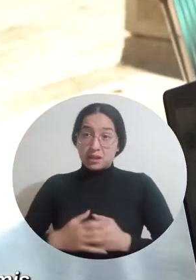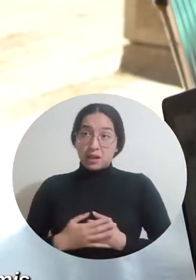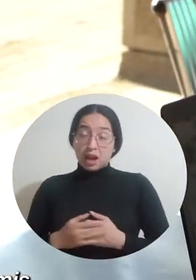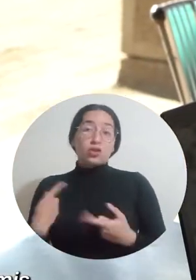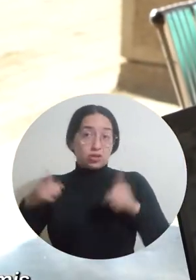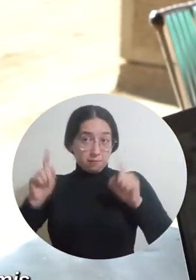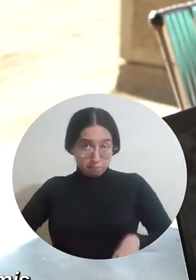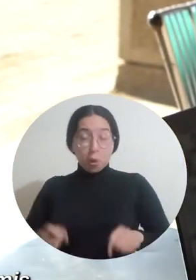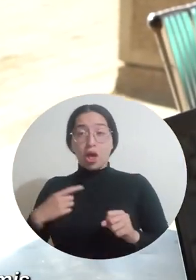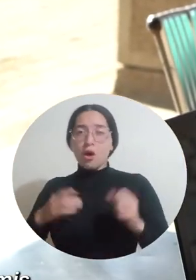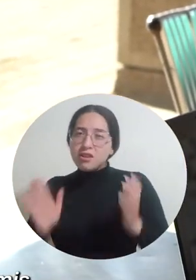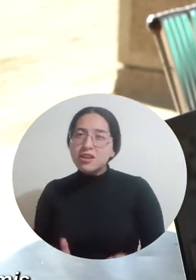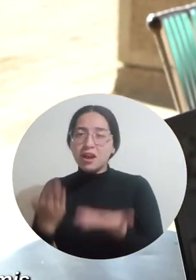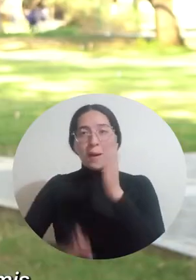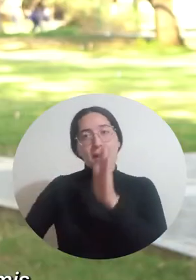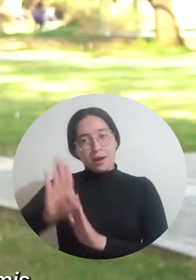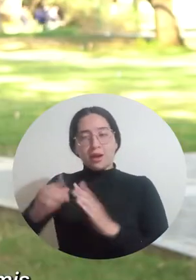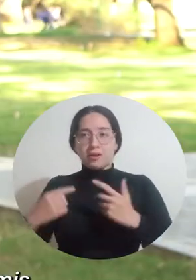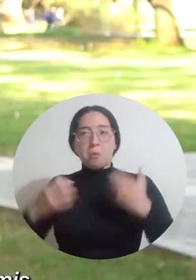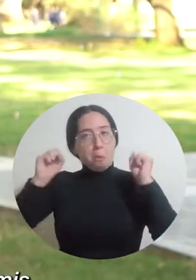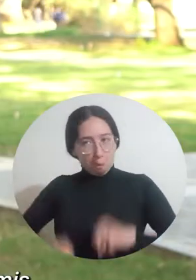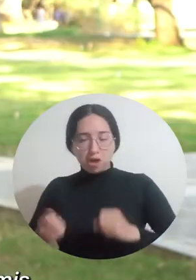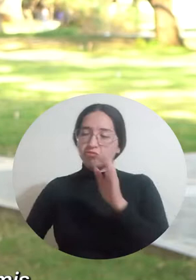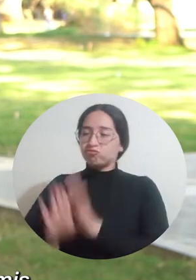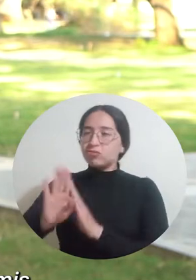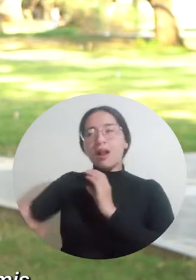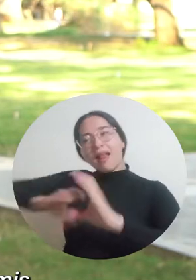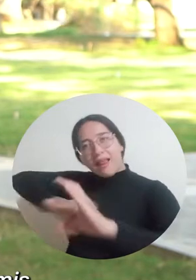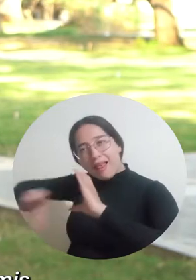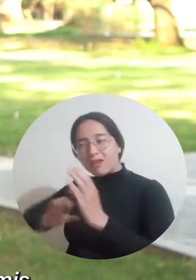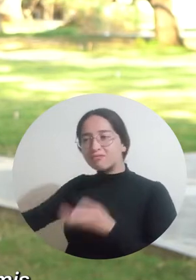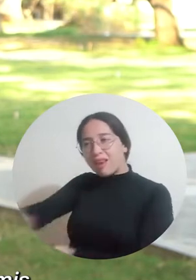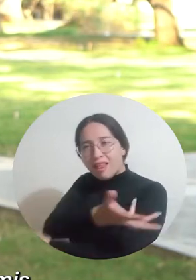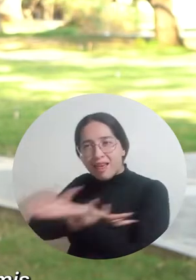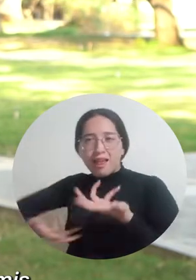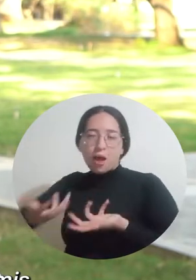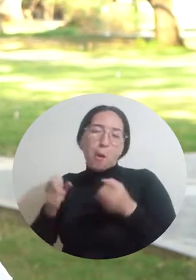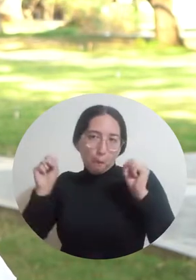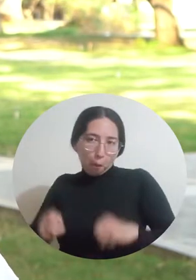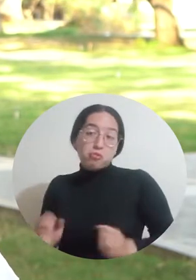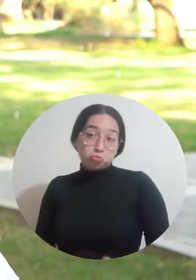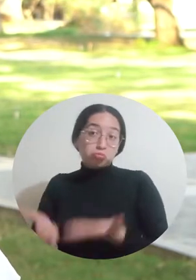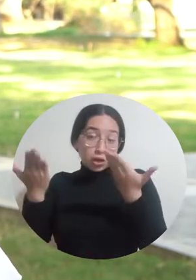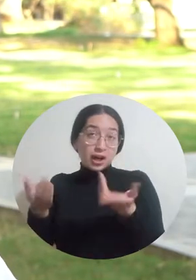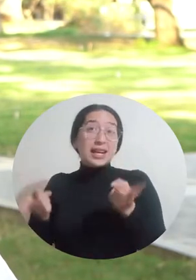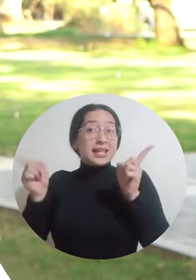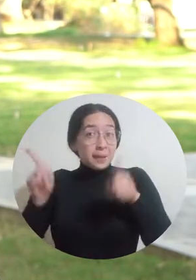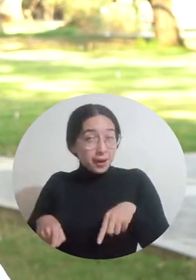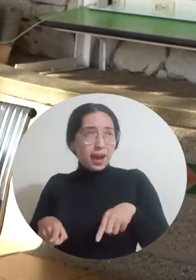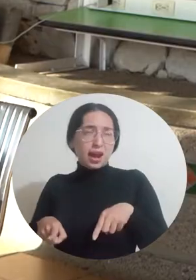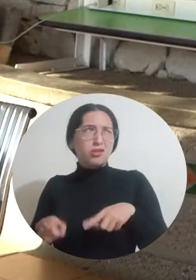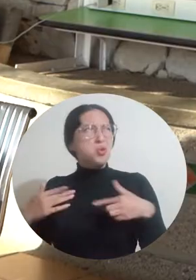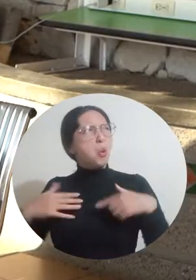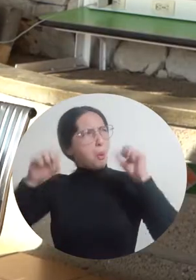can improve my interaction, my communication, my relation, and I can